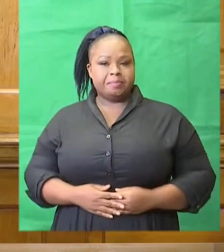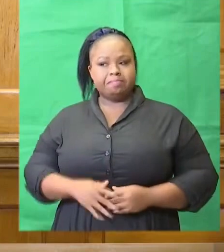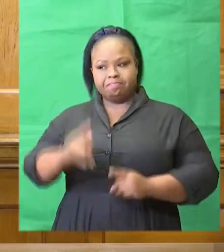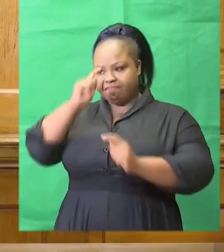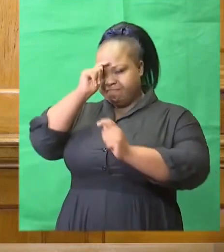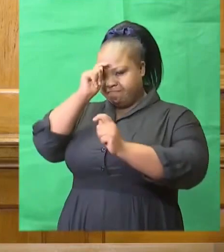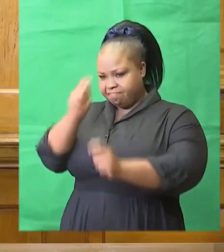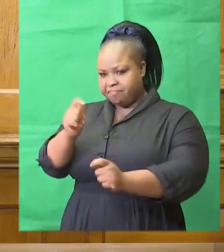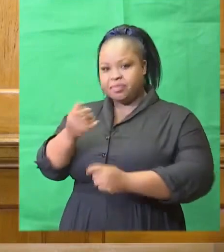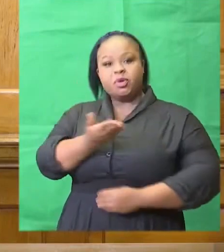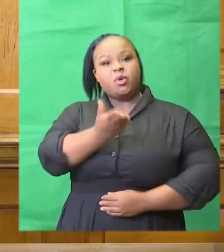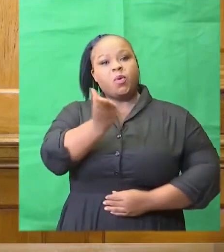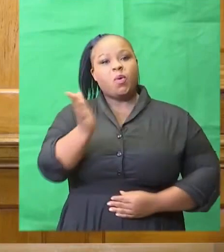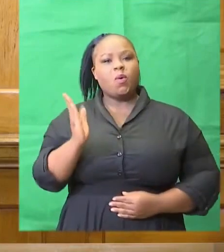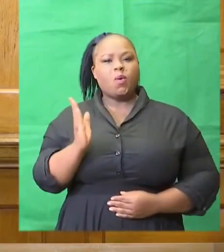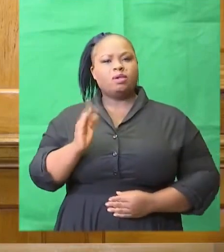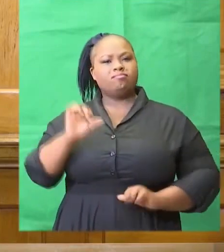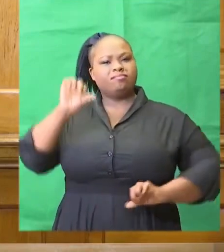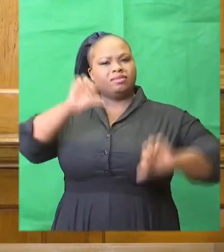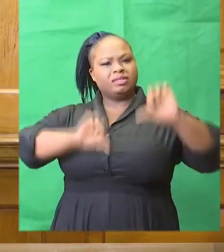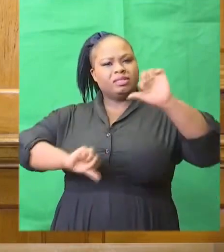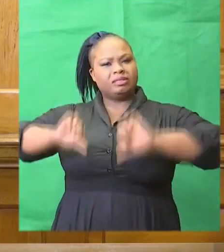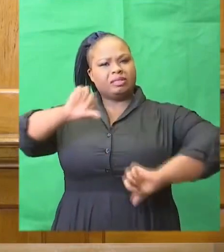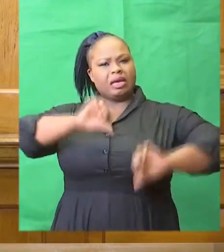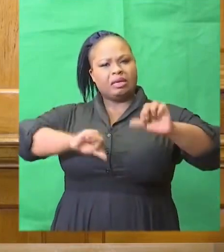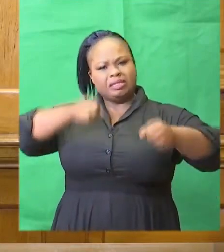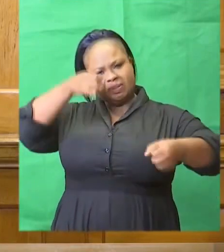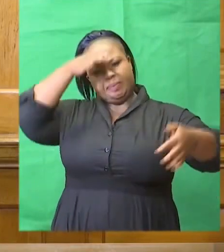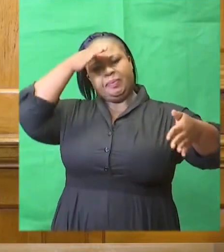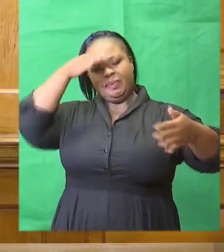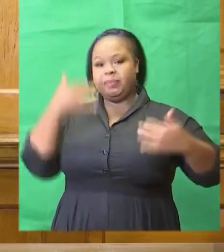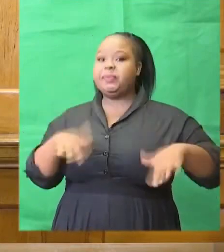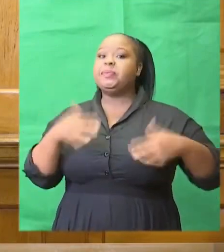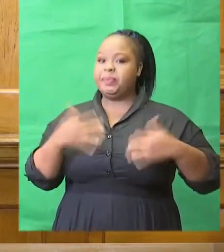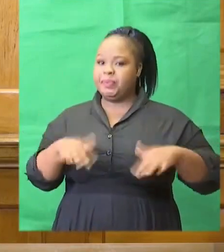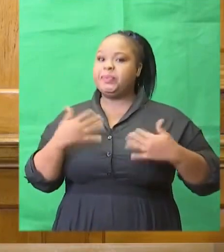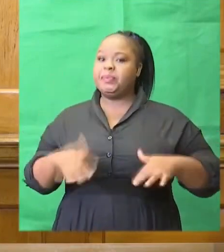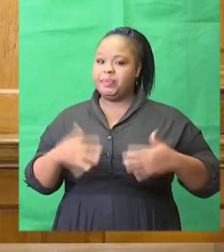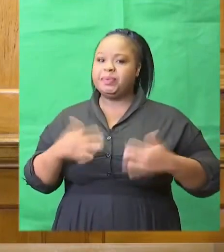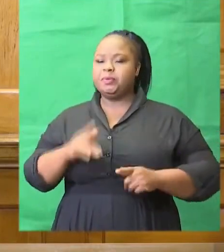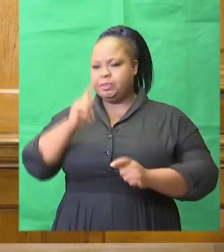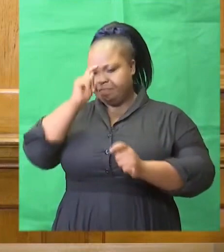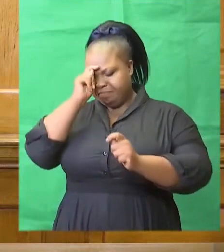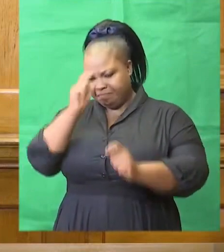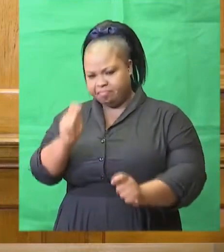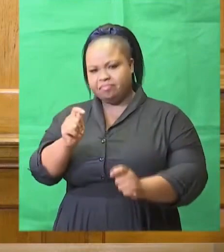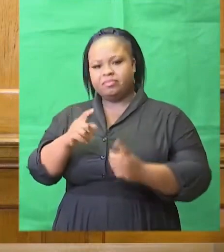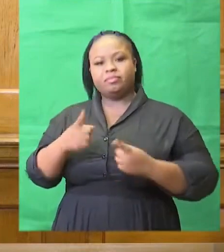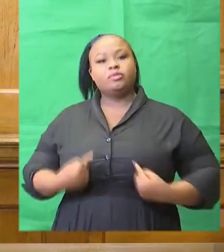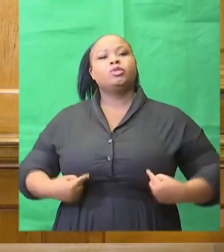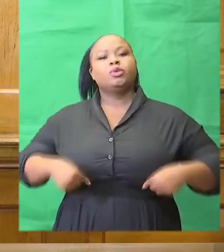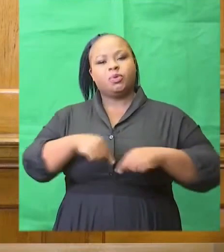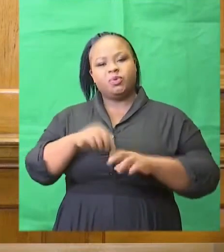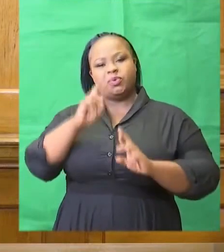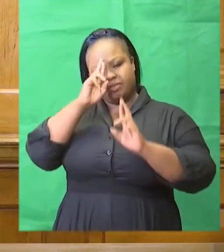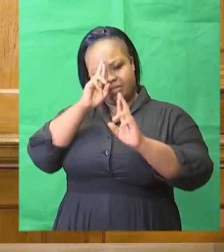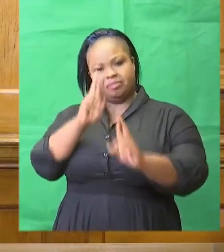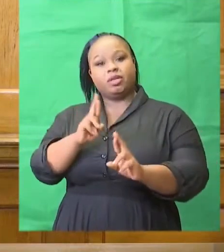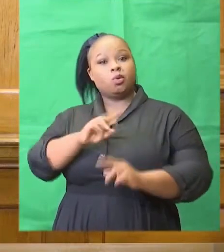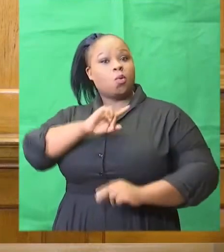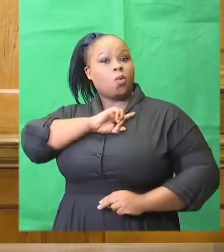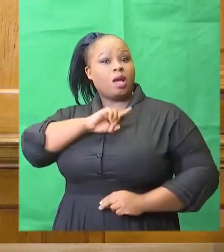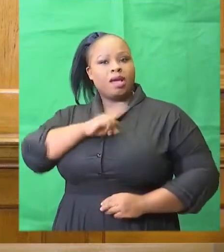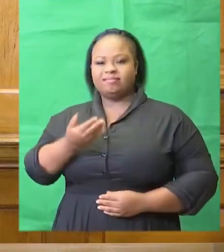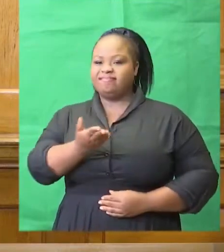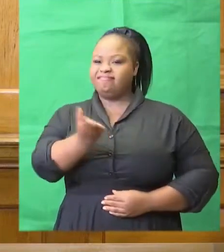scientists who are world-renowned and widely respected and have